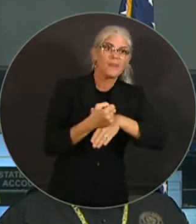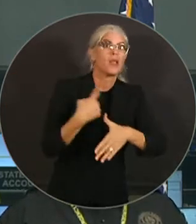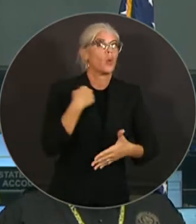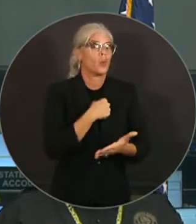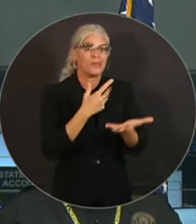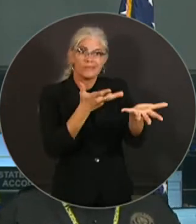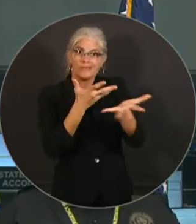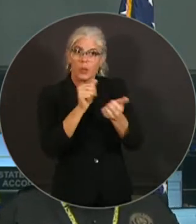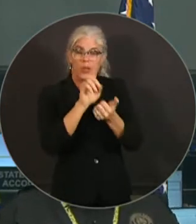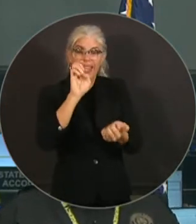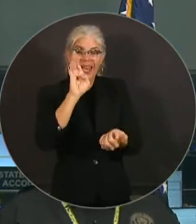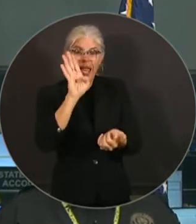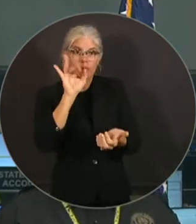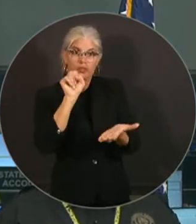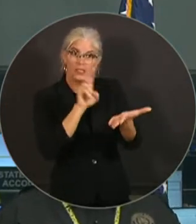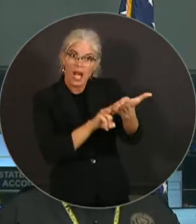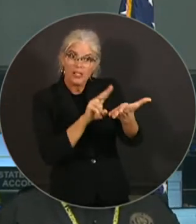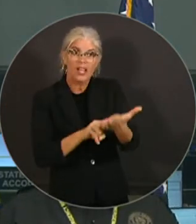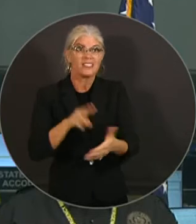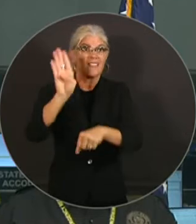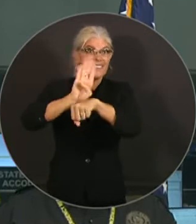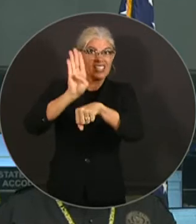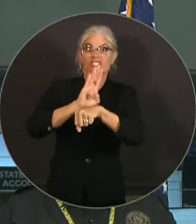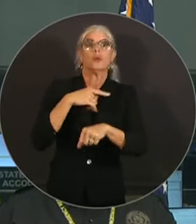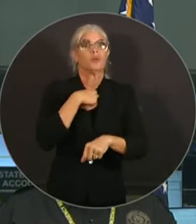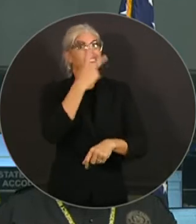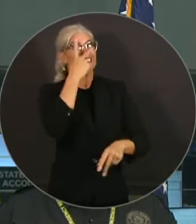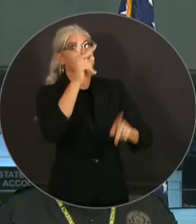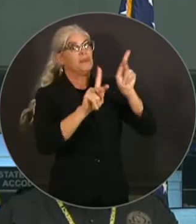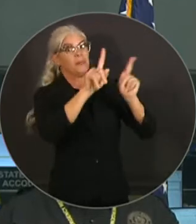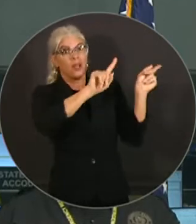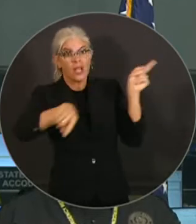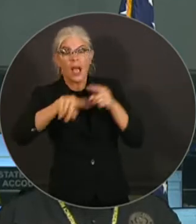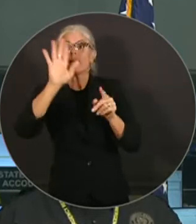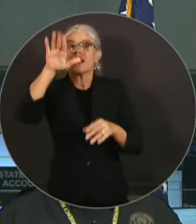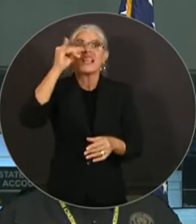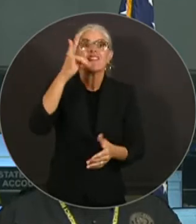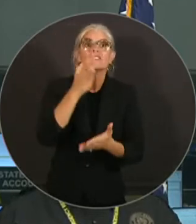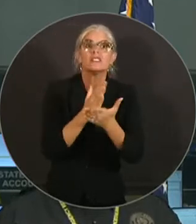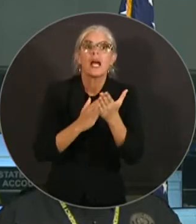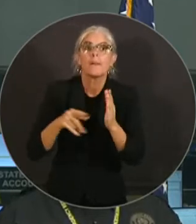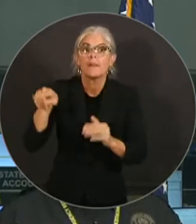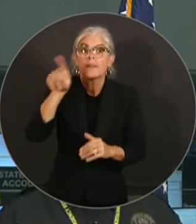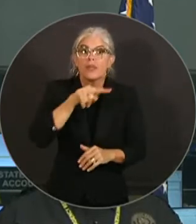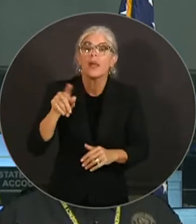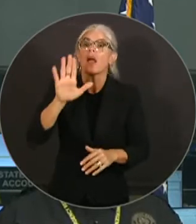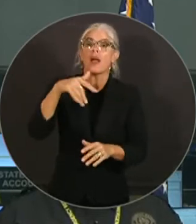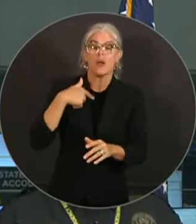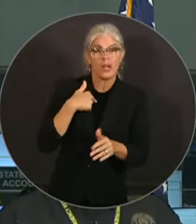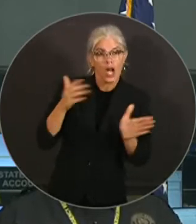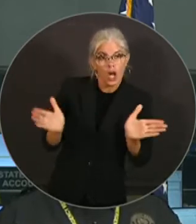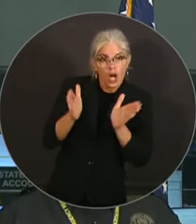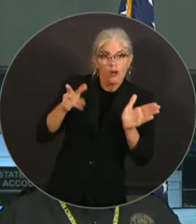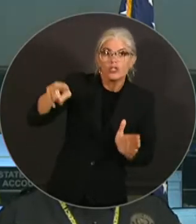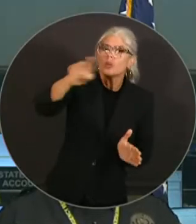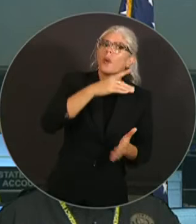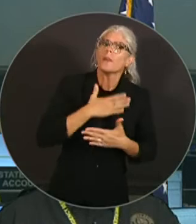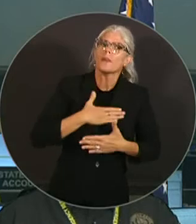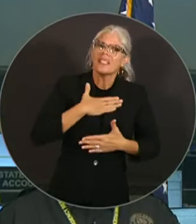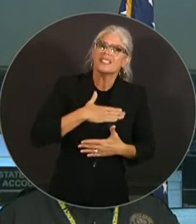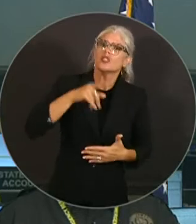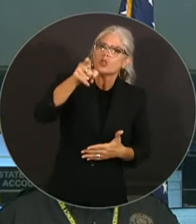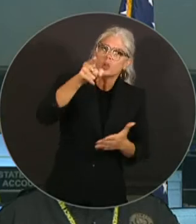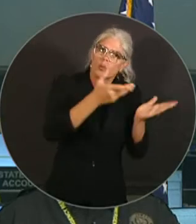heard things about showing up here, not showing up there. We're encouraging you, we're asking you, please bring your resources that are